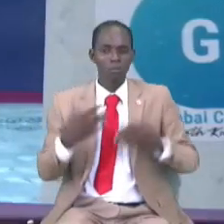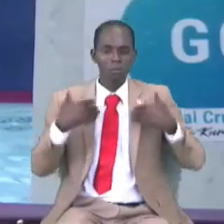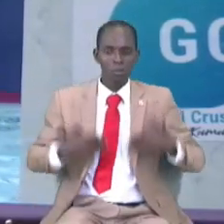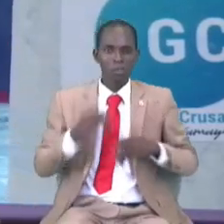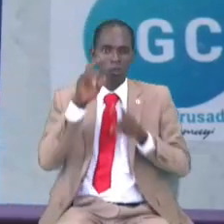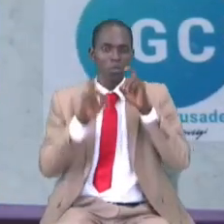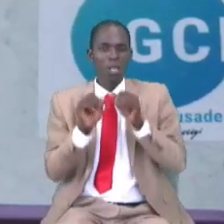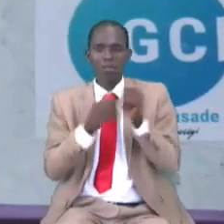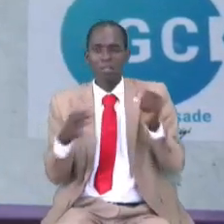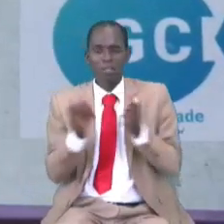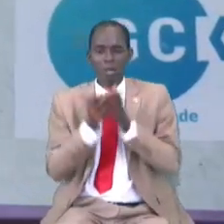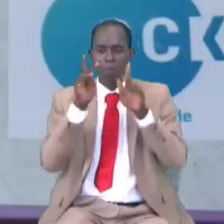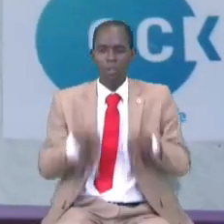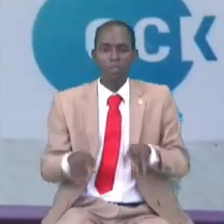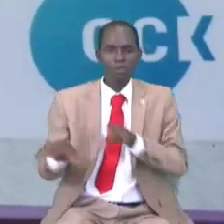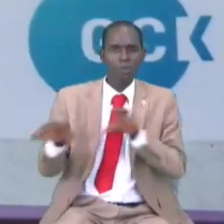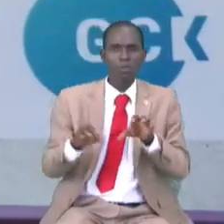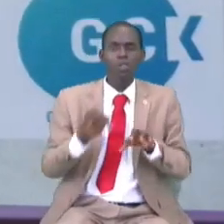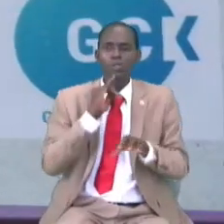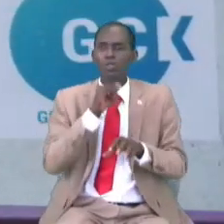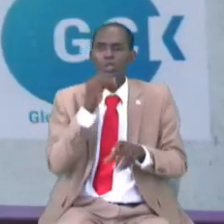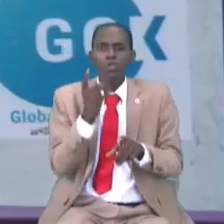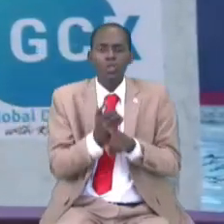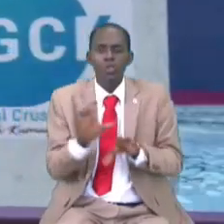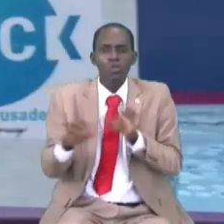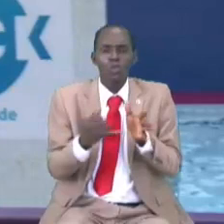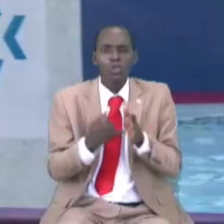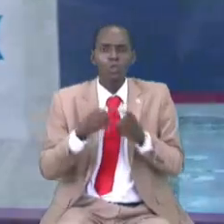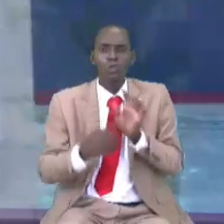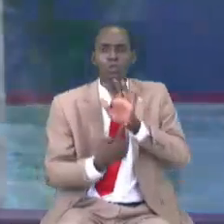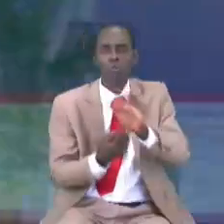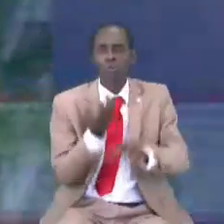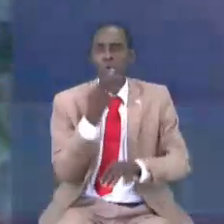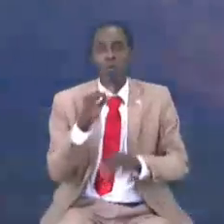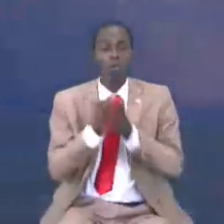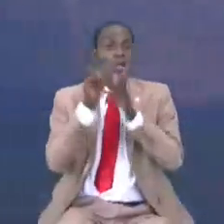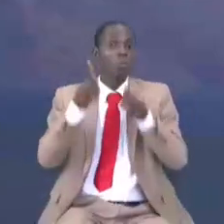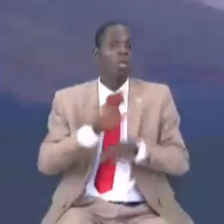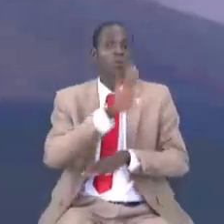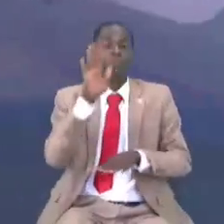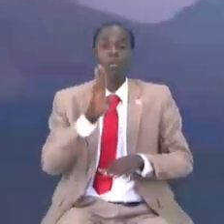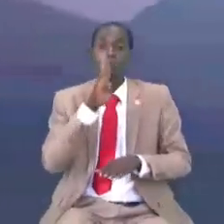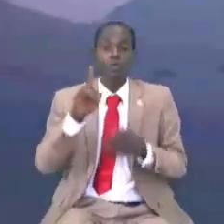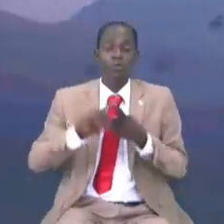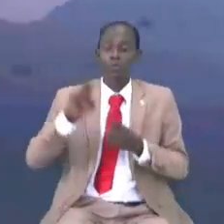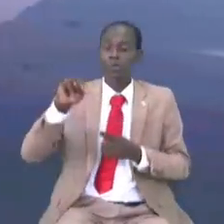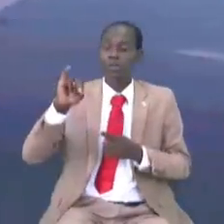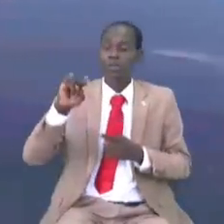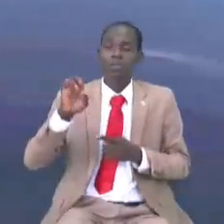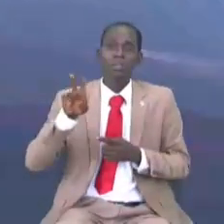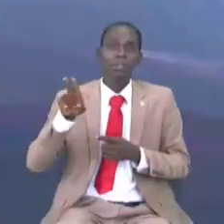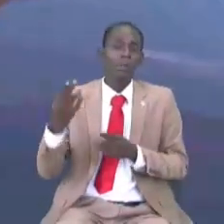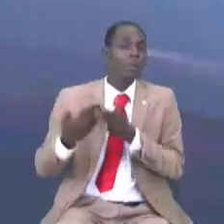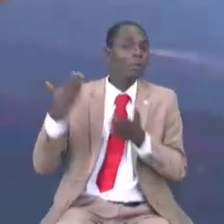to Nineveh before. This was the first time. And this was the first time he was coming with such a message